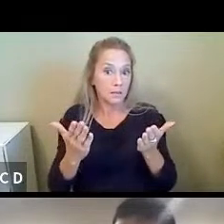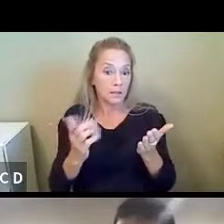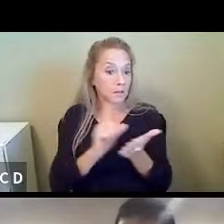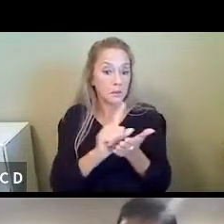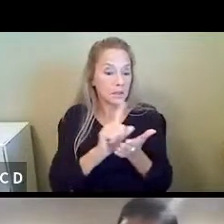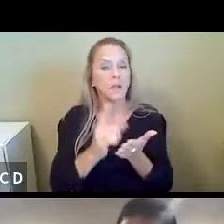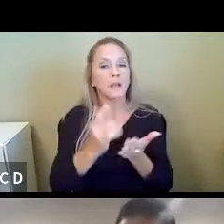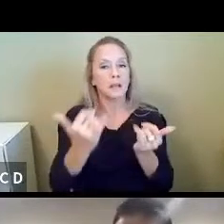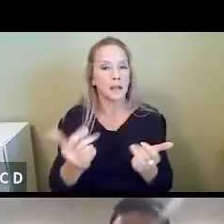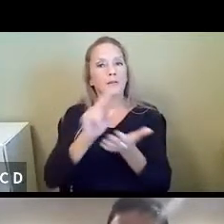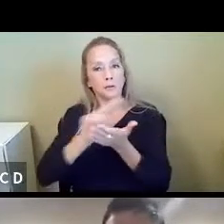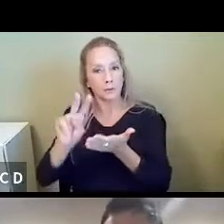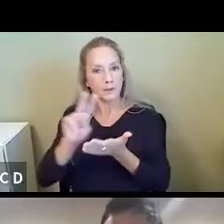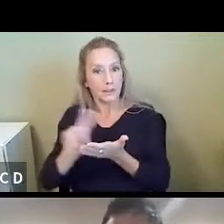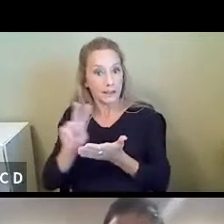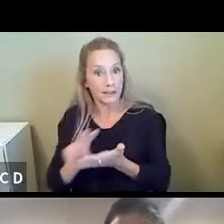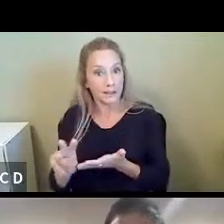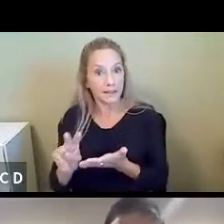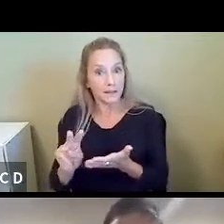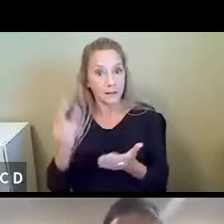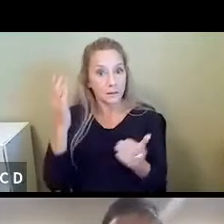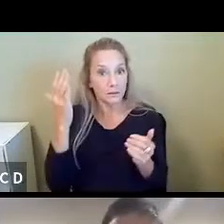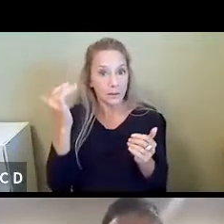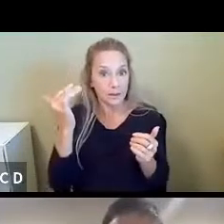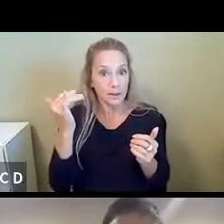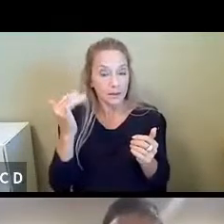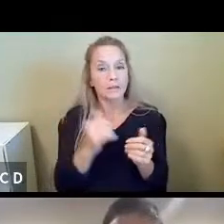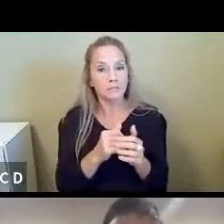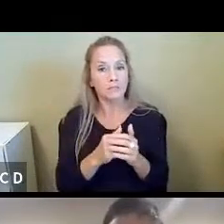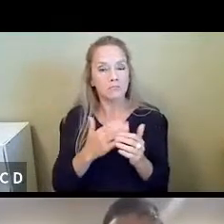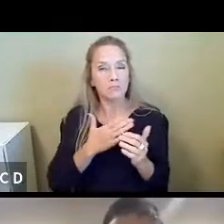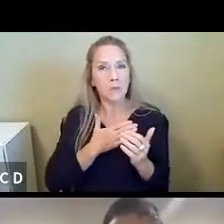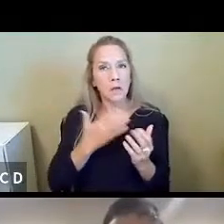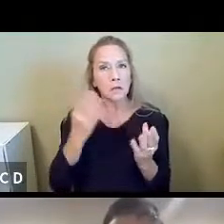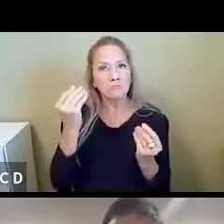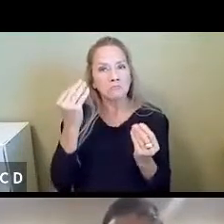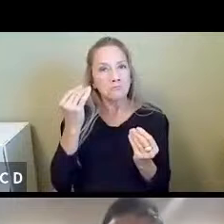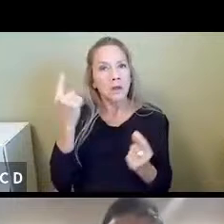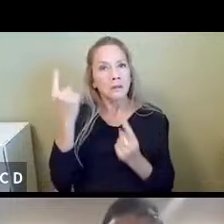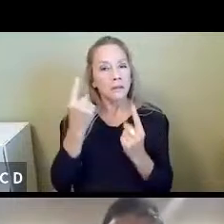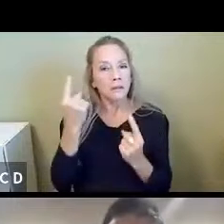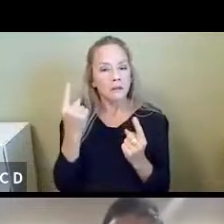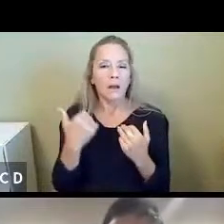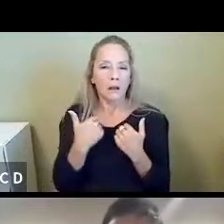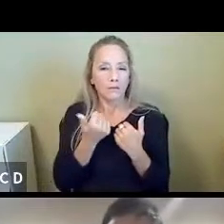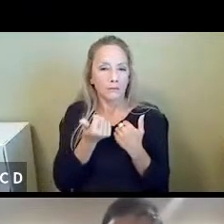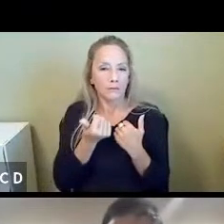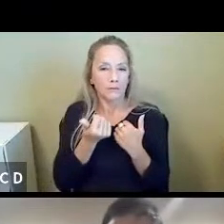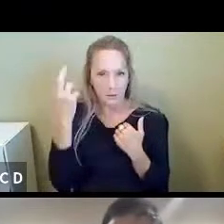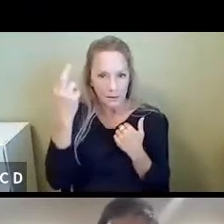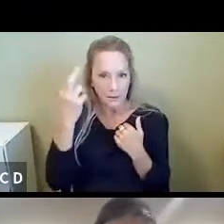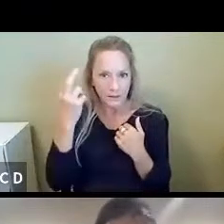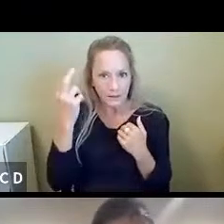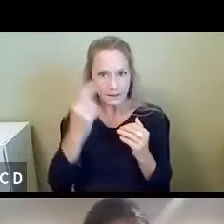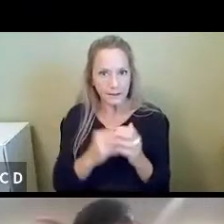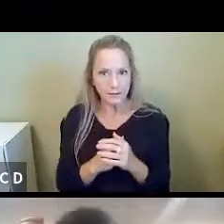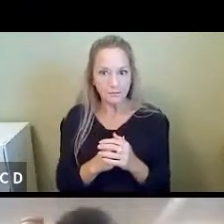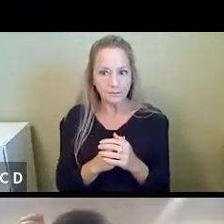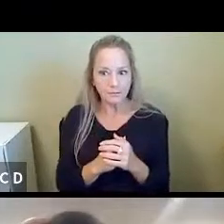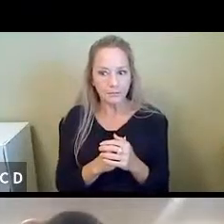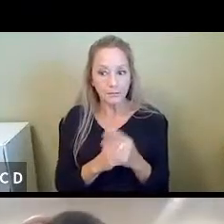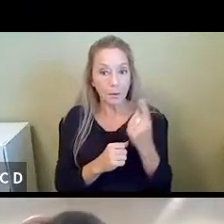every 2 weeks. I think part of my thought process behind this, there's a few things. One is